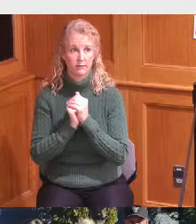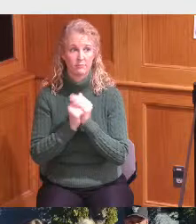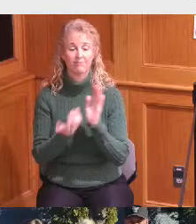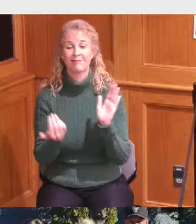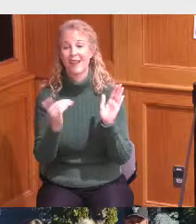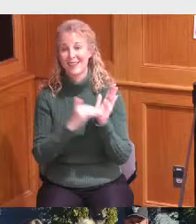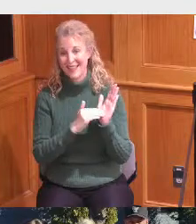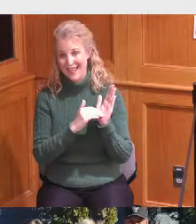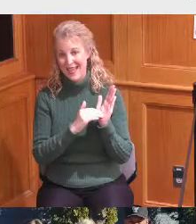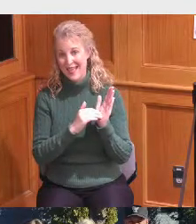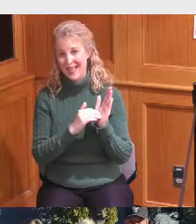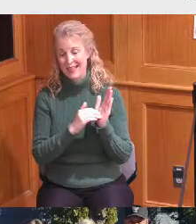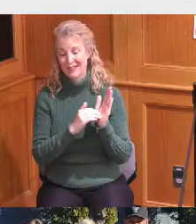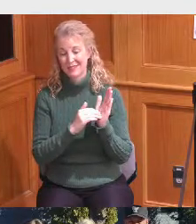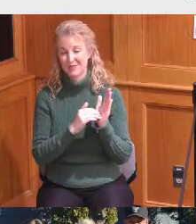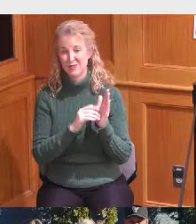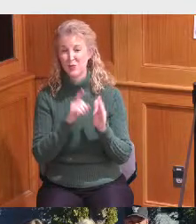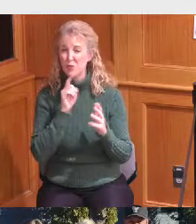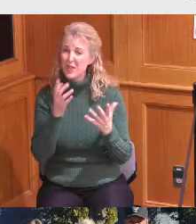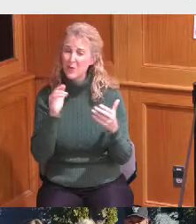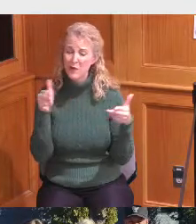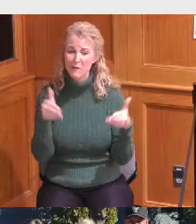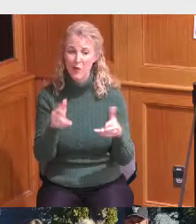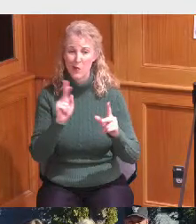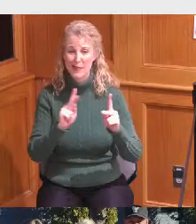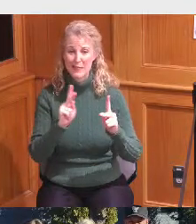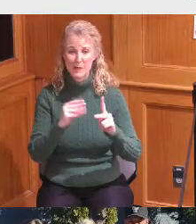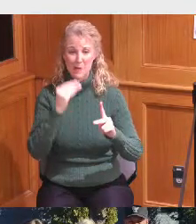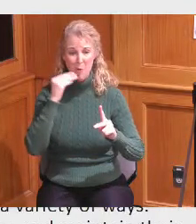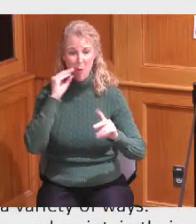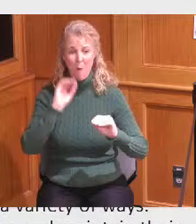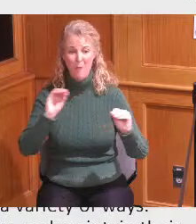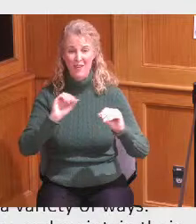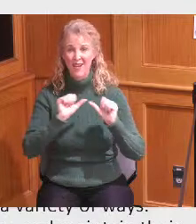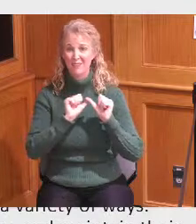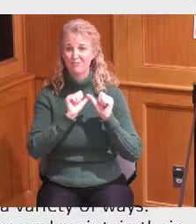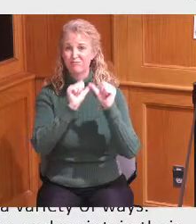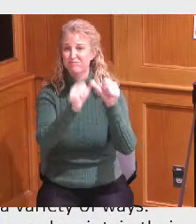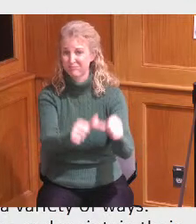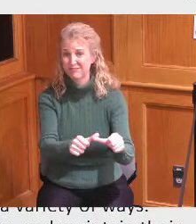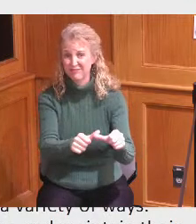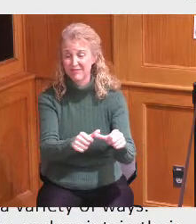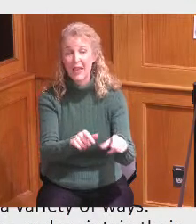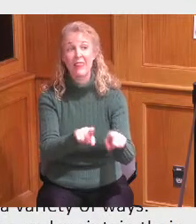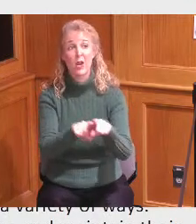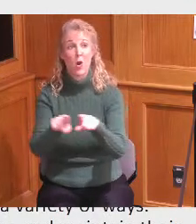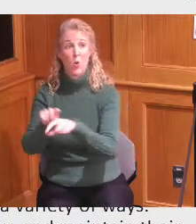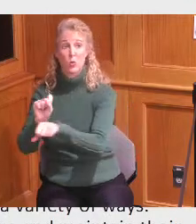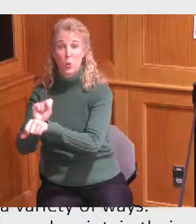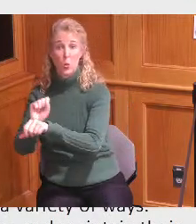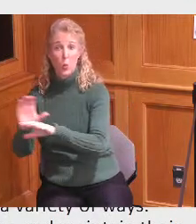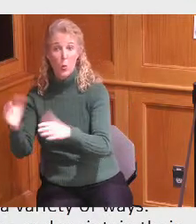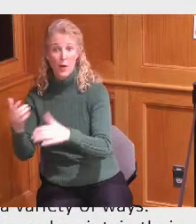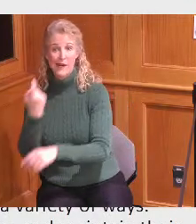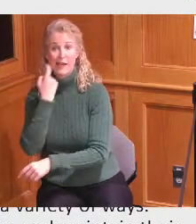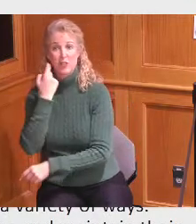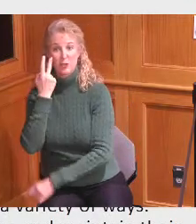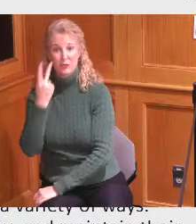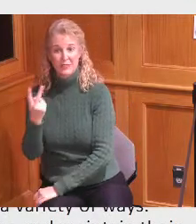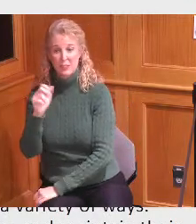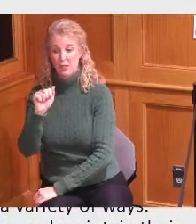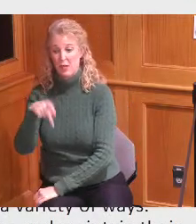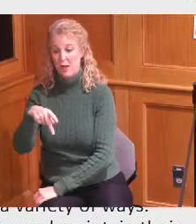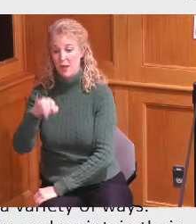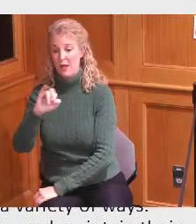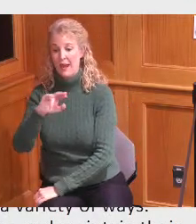Again, a big focus on chronic homelessness and people that are experiencing that. And then from a workforce development, I just happened to see that April is